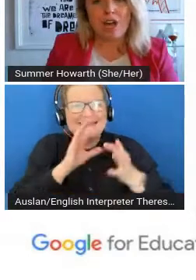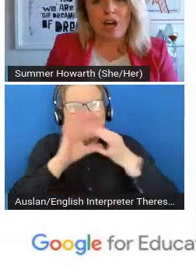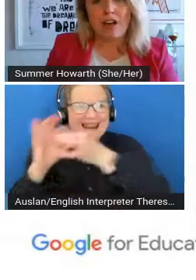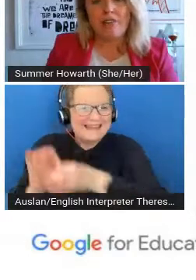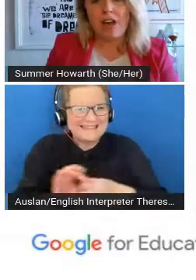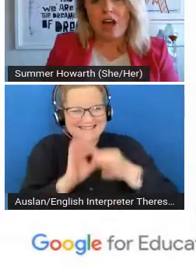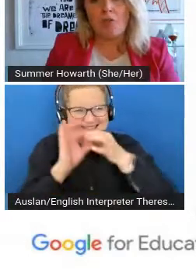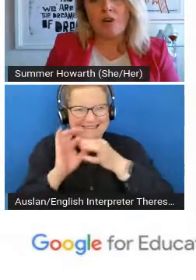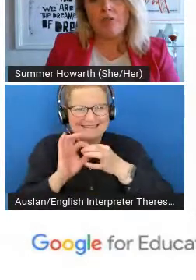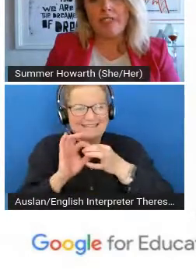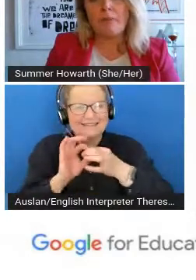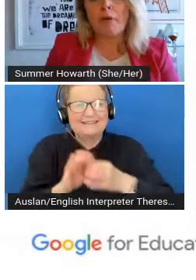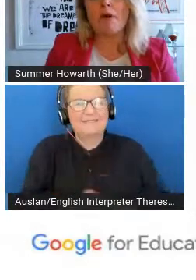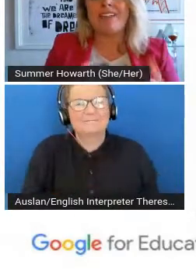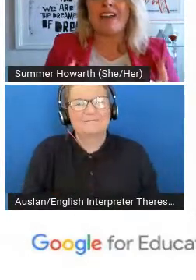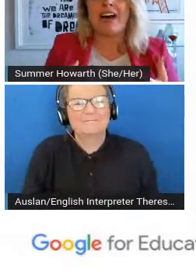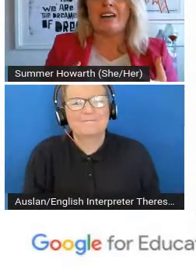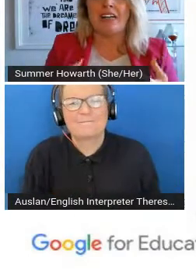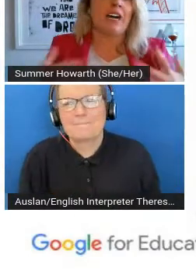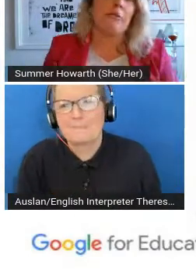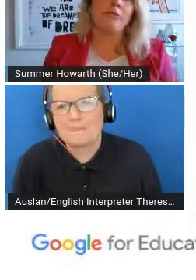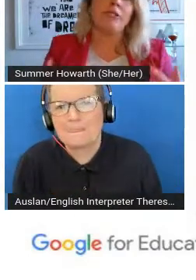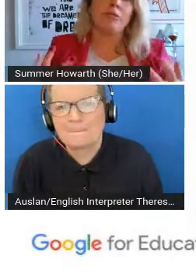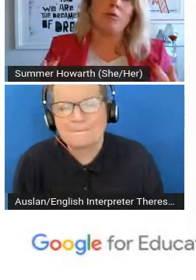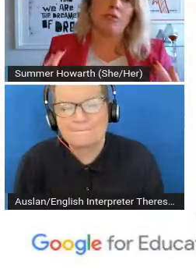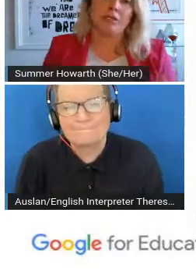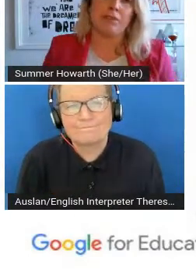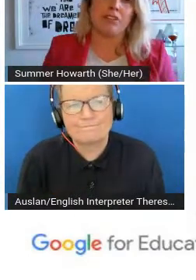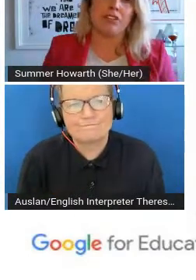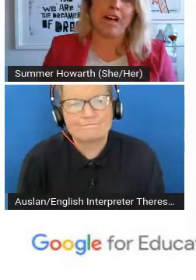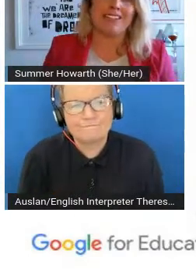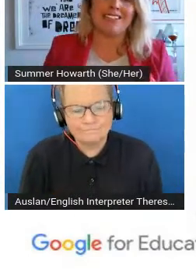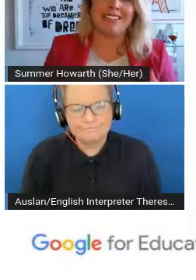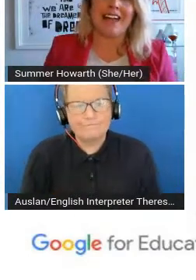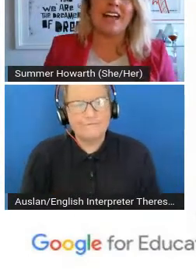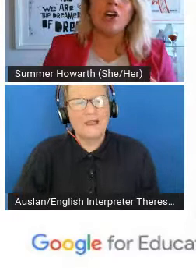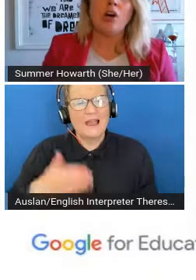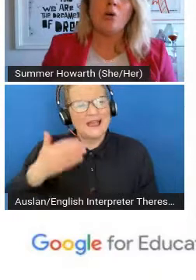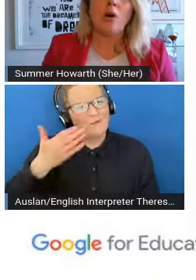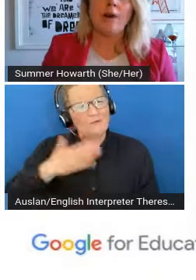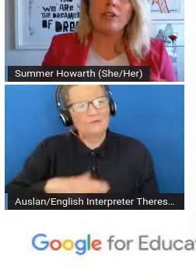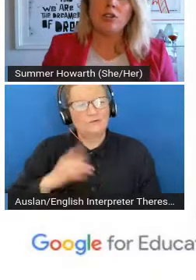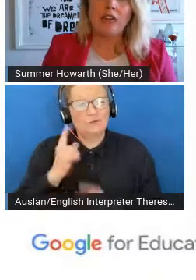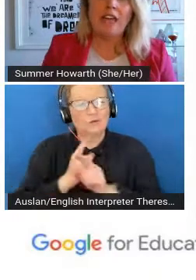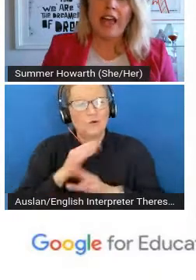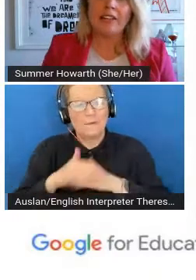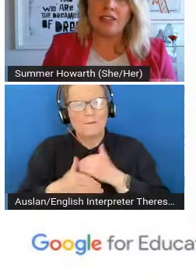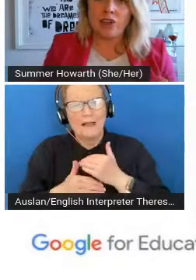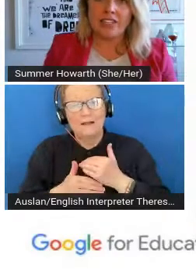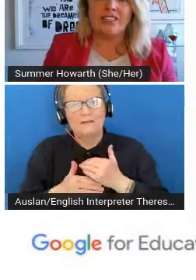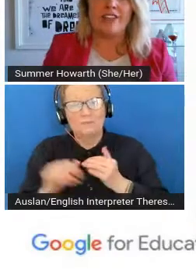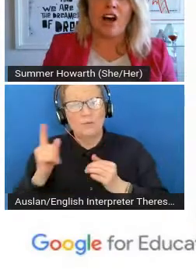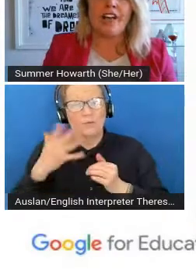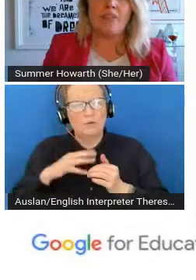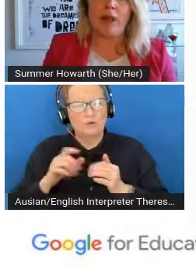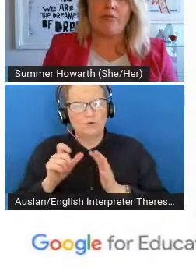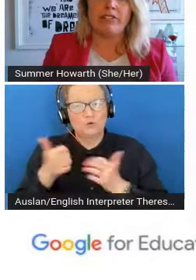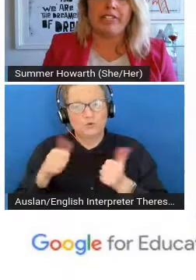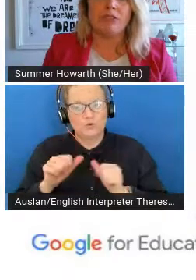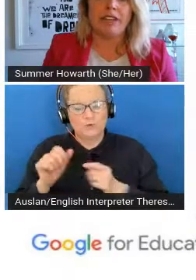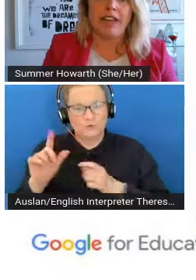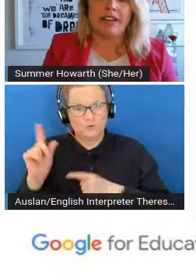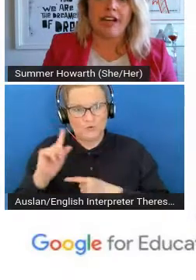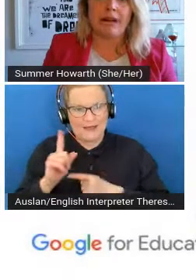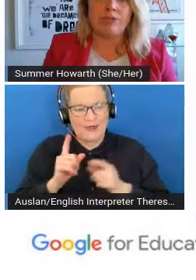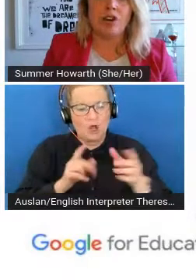deep dive, I want to really point out a couple that we want to be utilizing today. When we're looking at learning design and we're